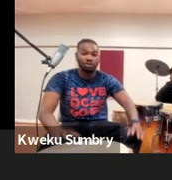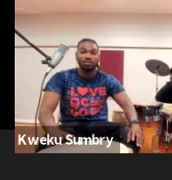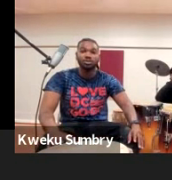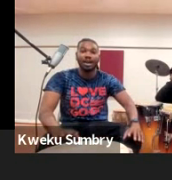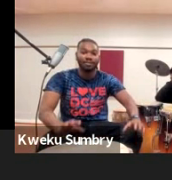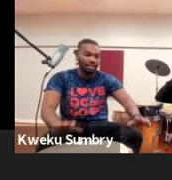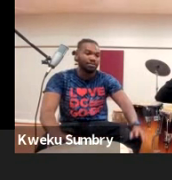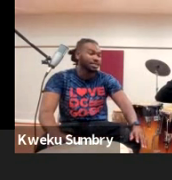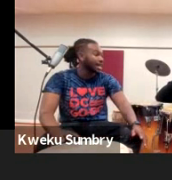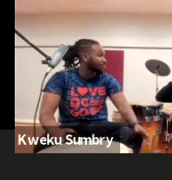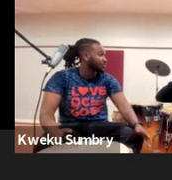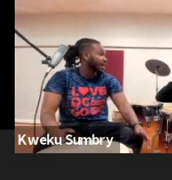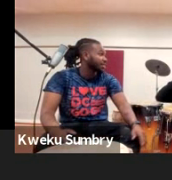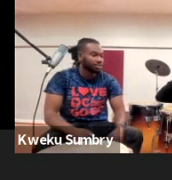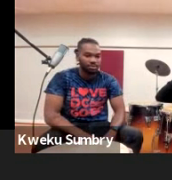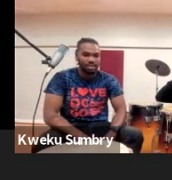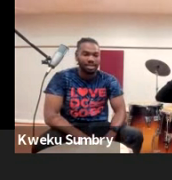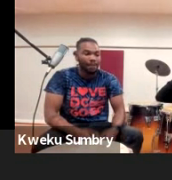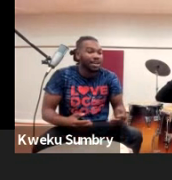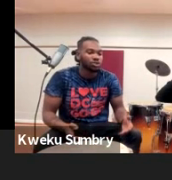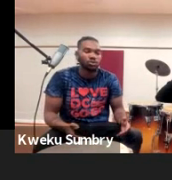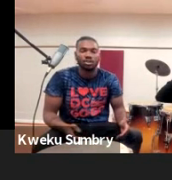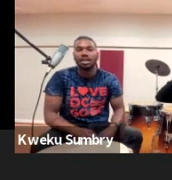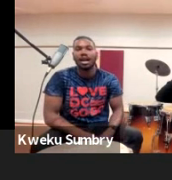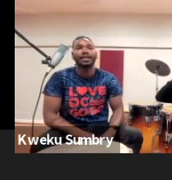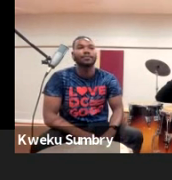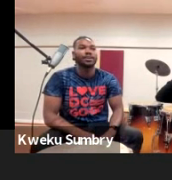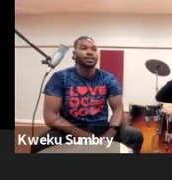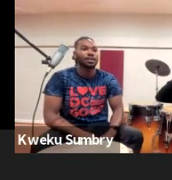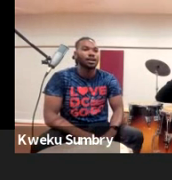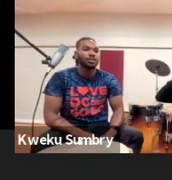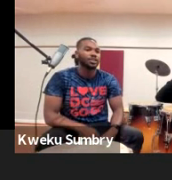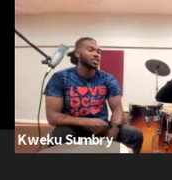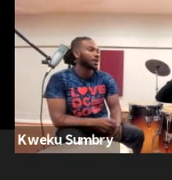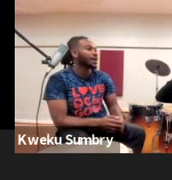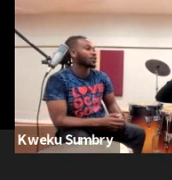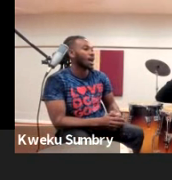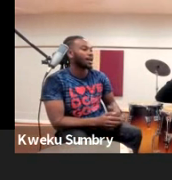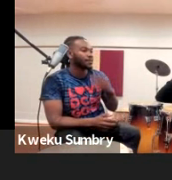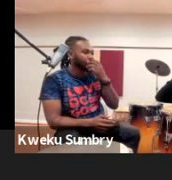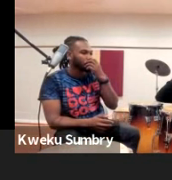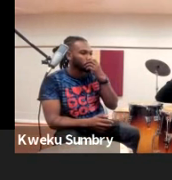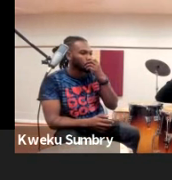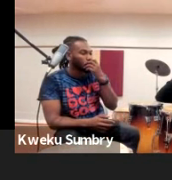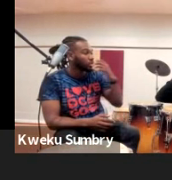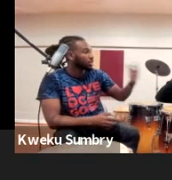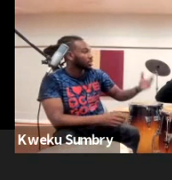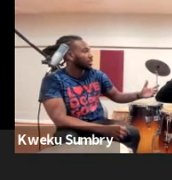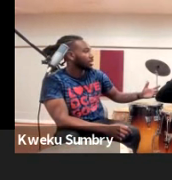you don't drum. You have to let it rest. It has to be balanced. You know what I'm saying? I'm not sure how that may transpire or how that may, you